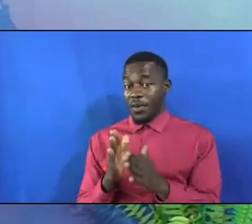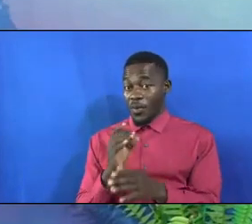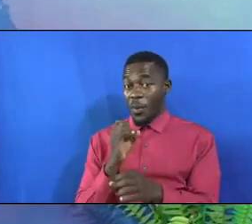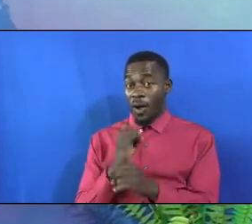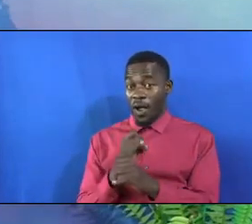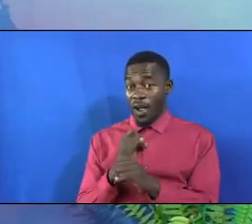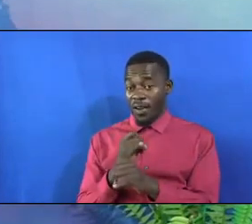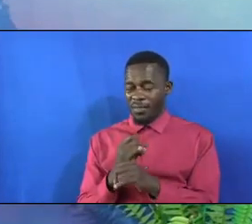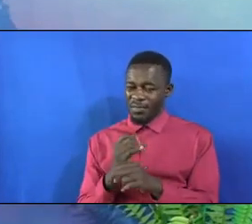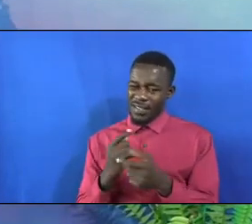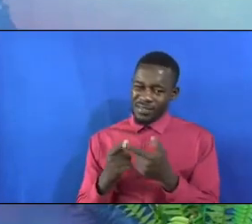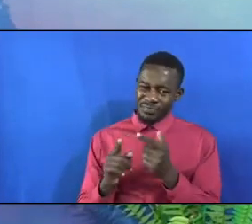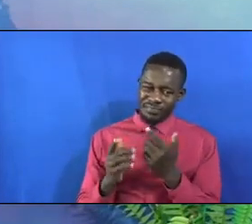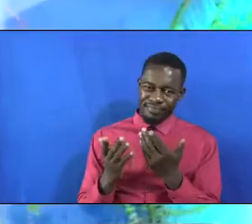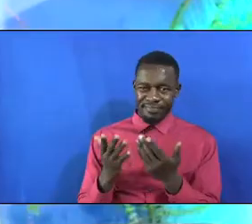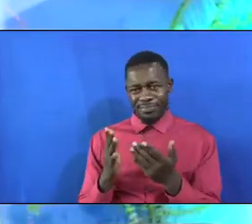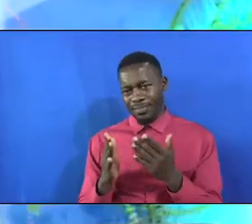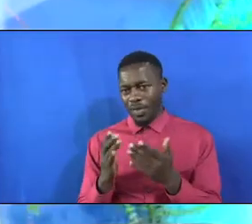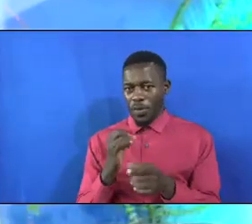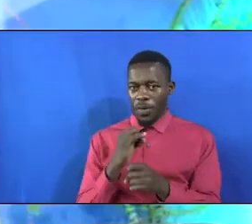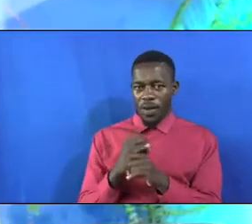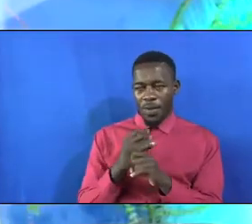worked and could not work.